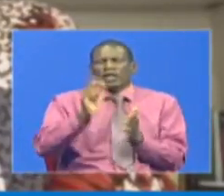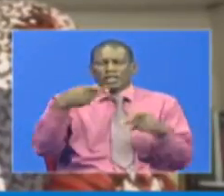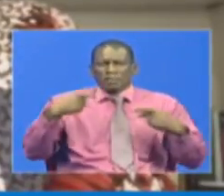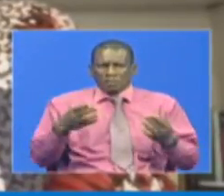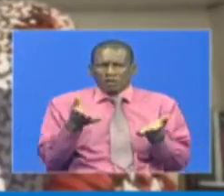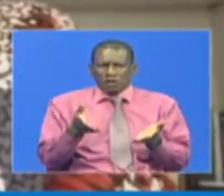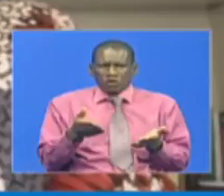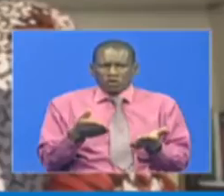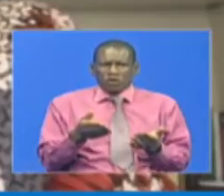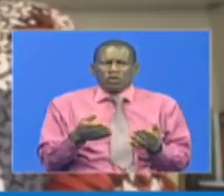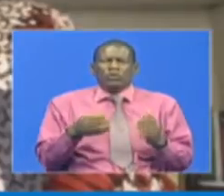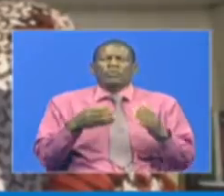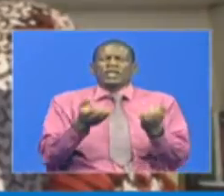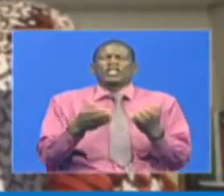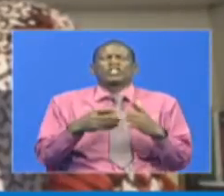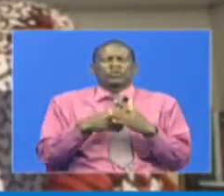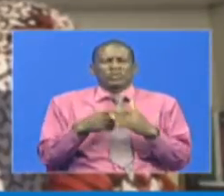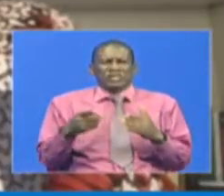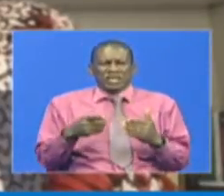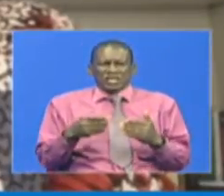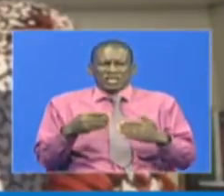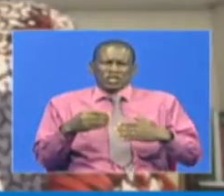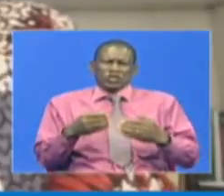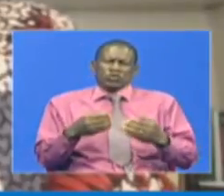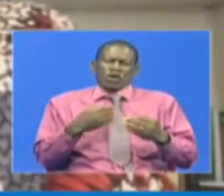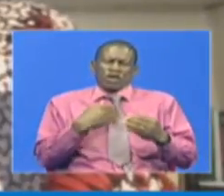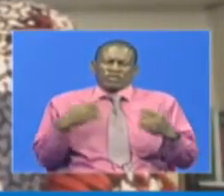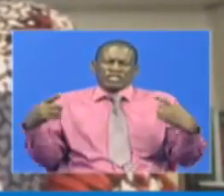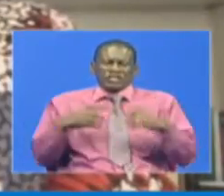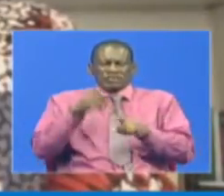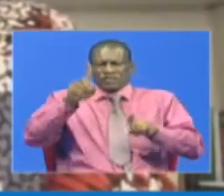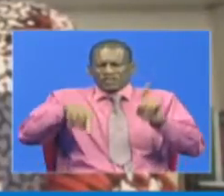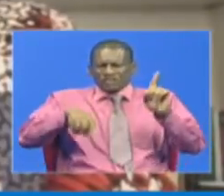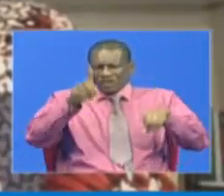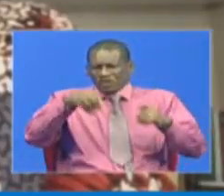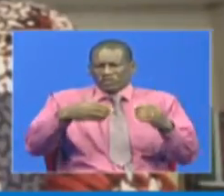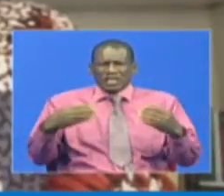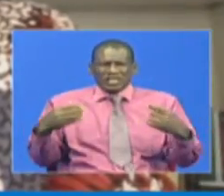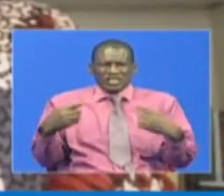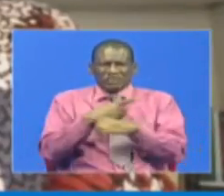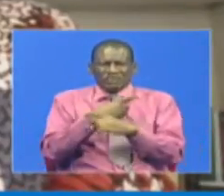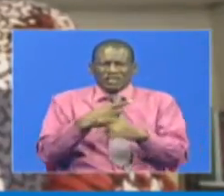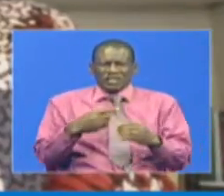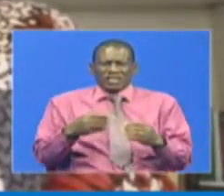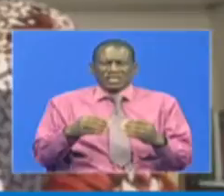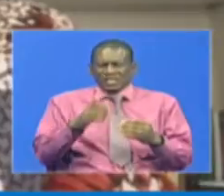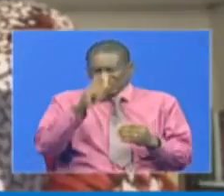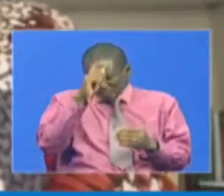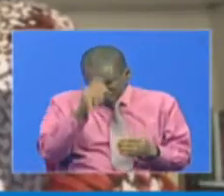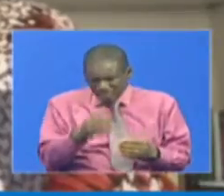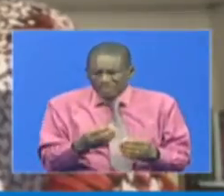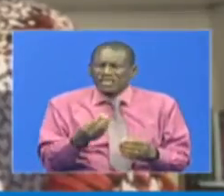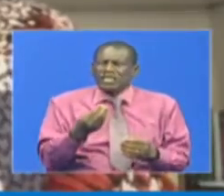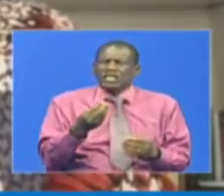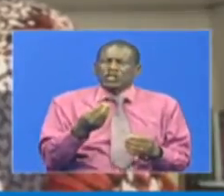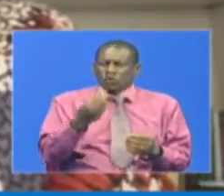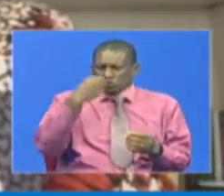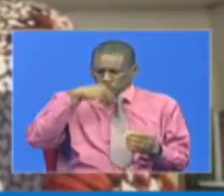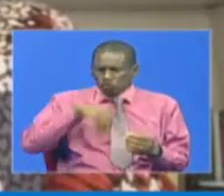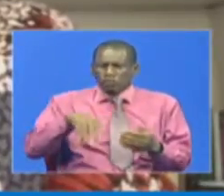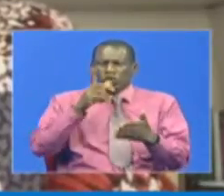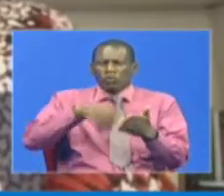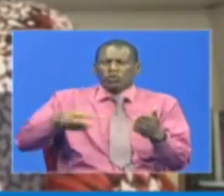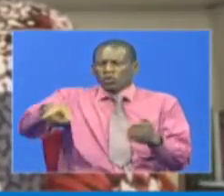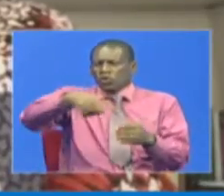to begin to build a different value and a different pride and dignity in consuming what we make in